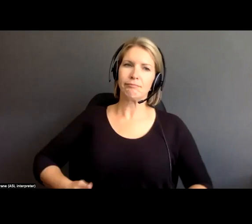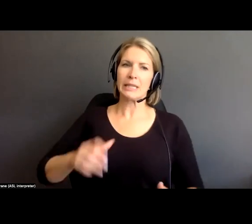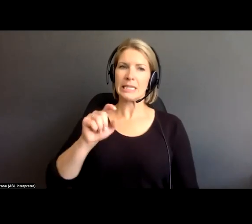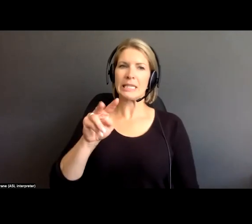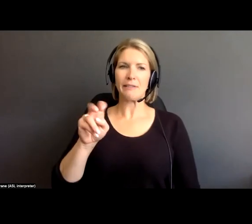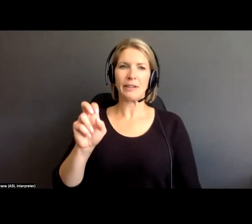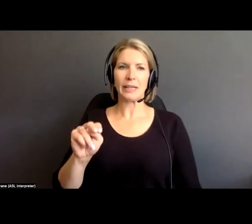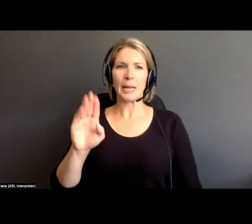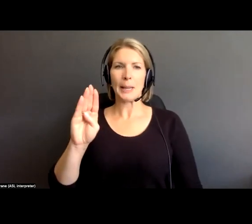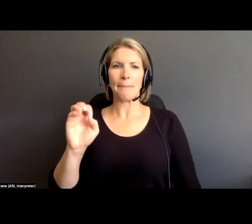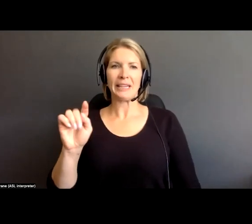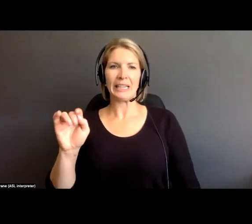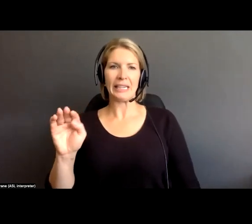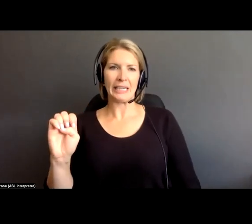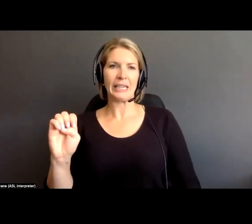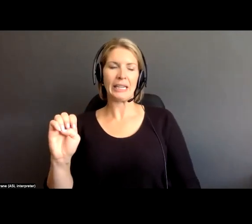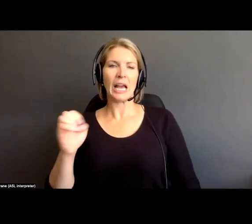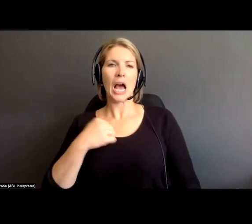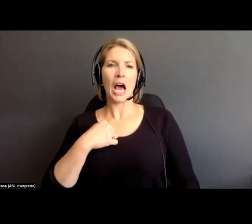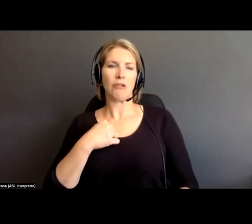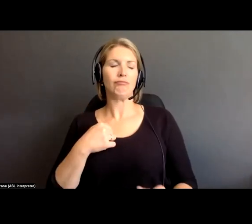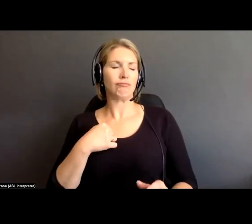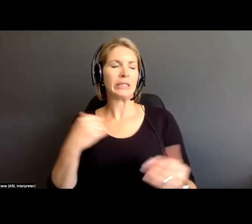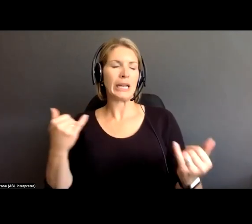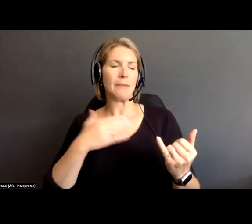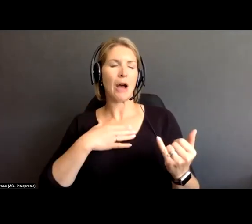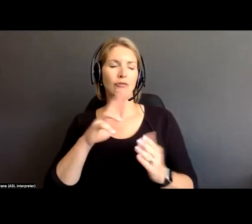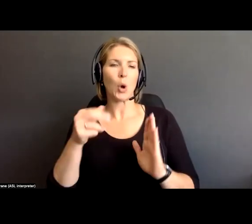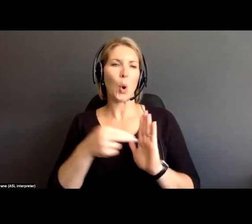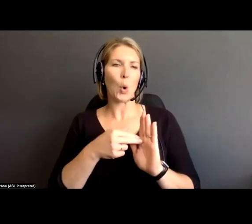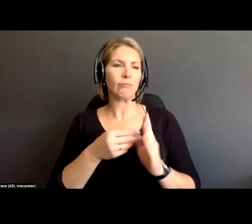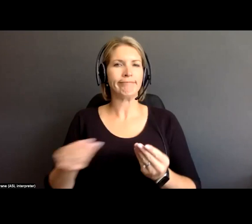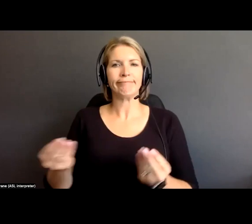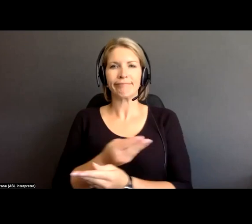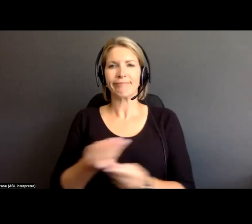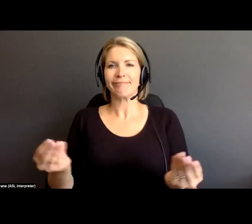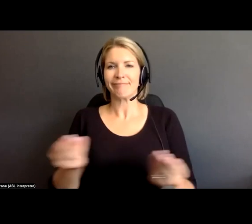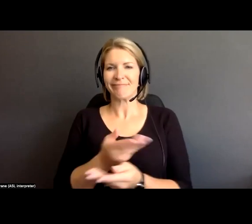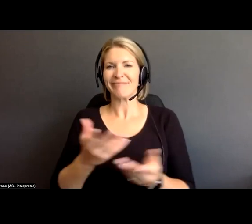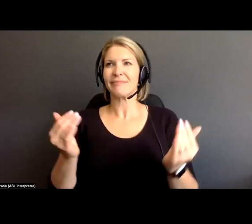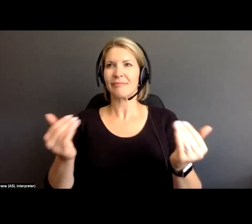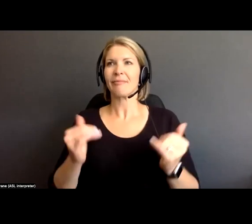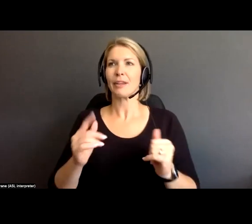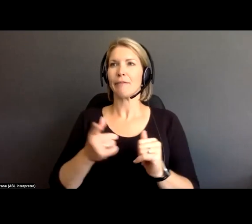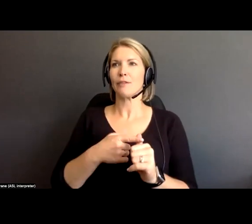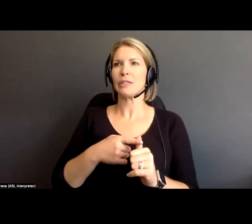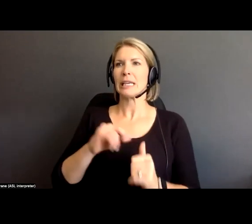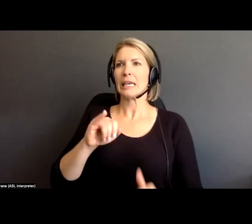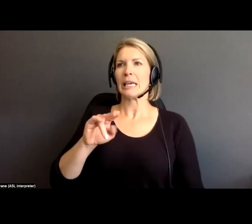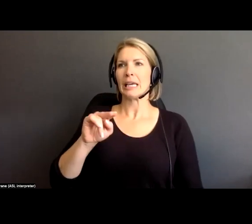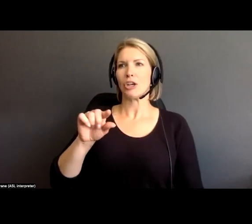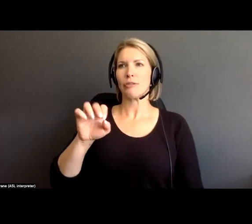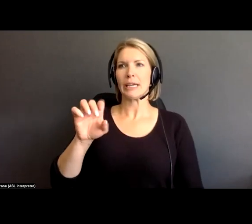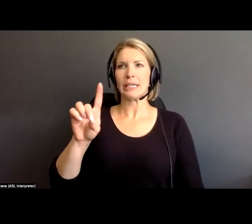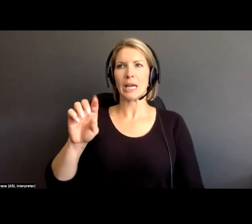a reviewer from Stratford. I'll be acting as moderator. On the panel today, we have Ingrid Paulson, who is